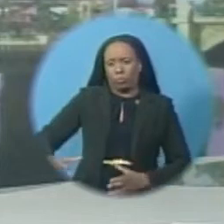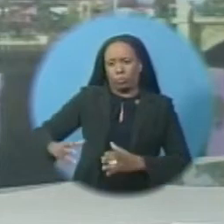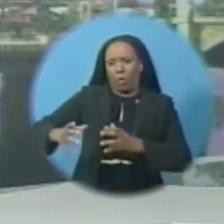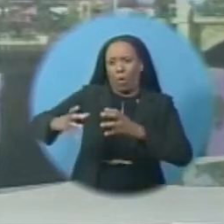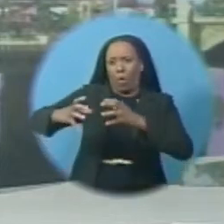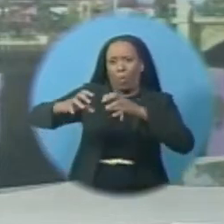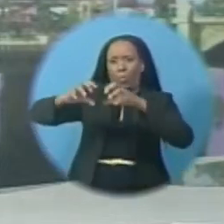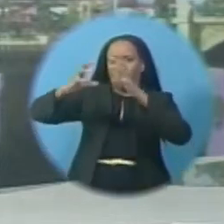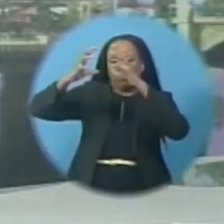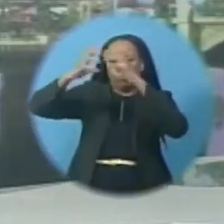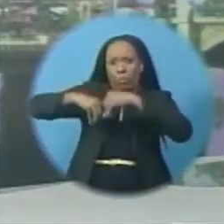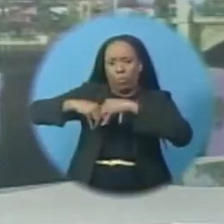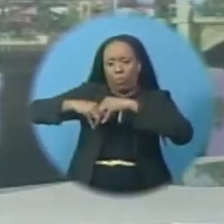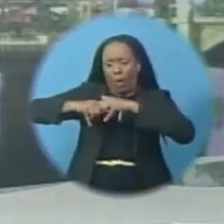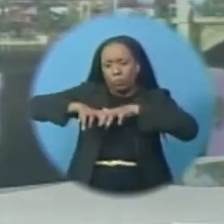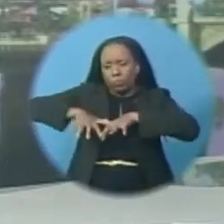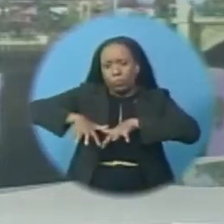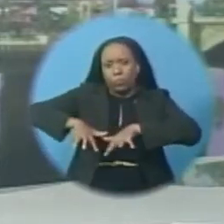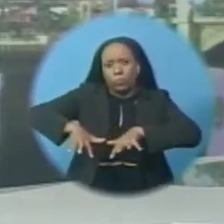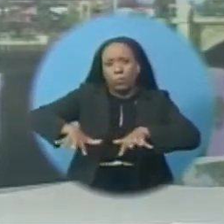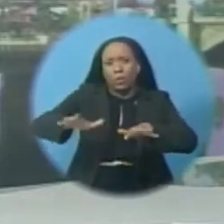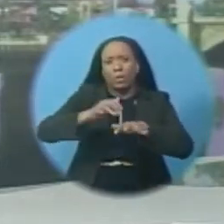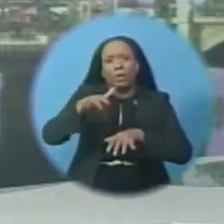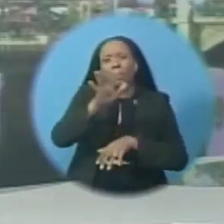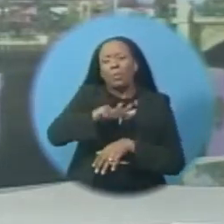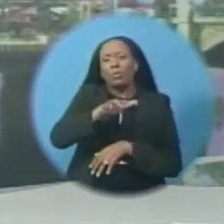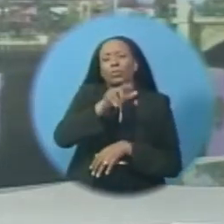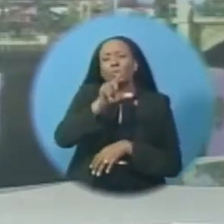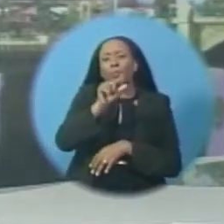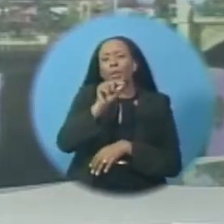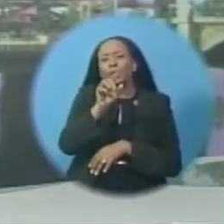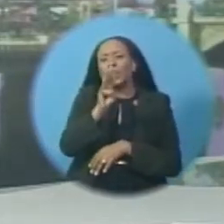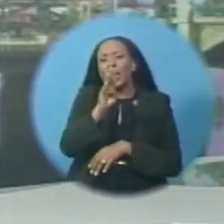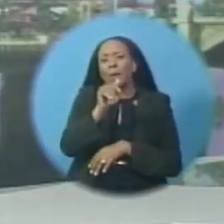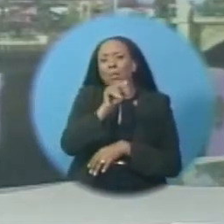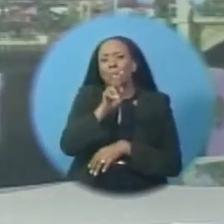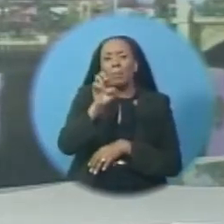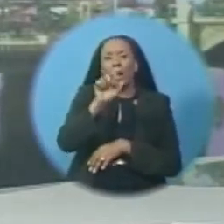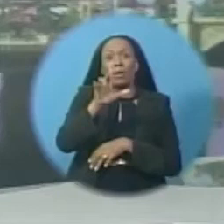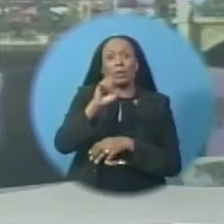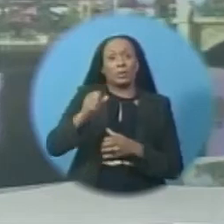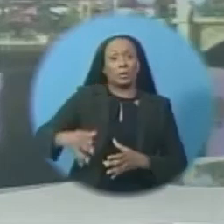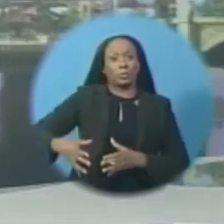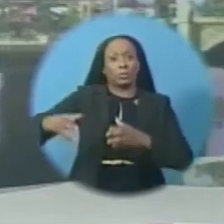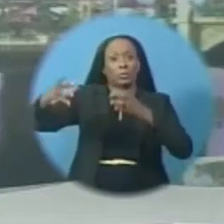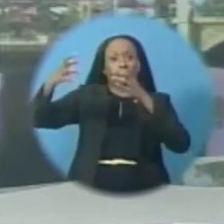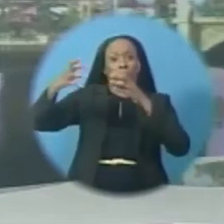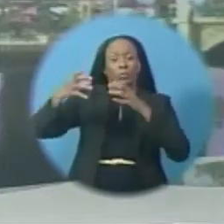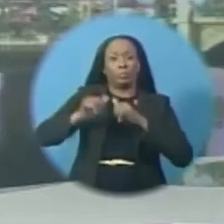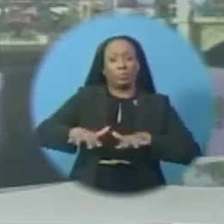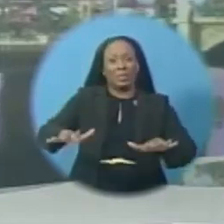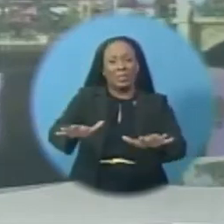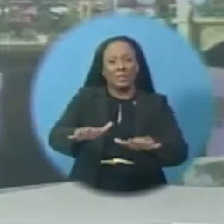state refinery's initial estimate of 20 barrels. We get more in the CNC3 report.